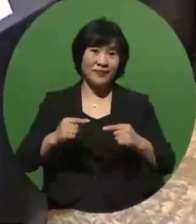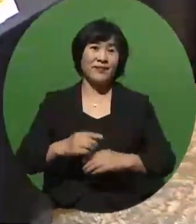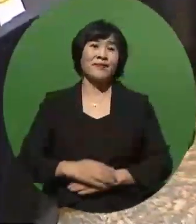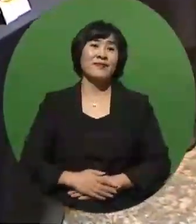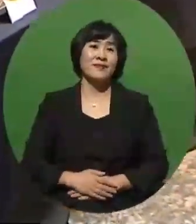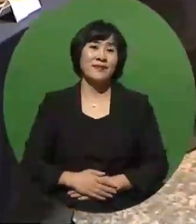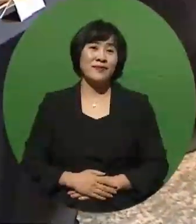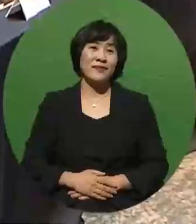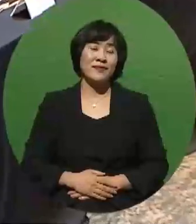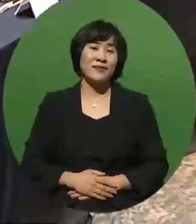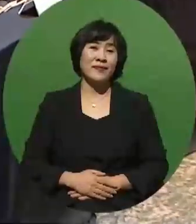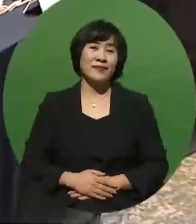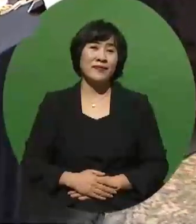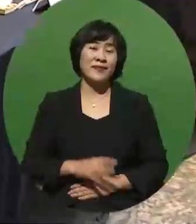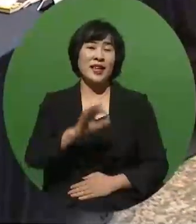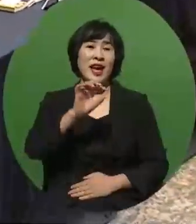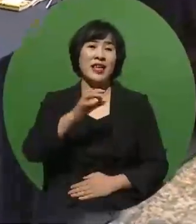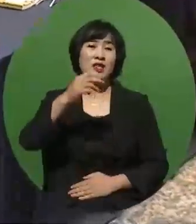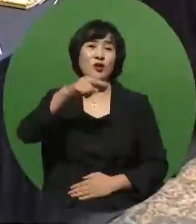A lot of ambassadors are with us.